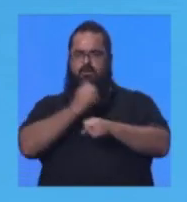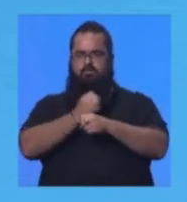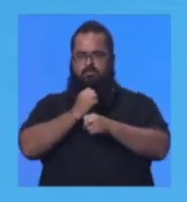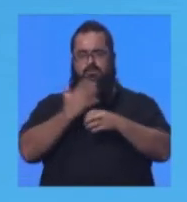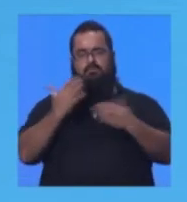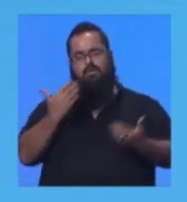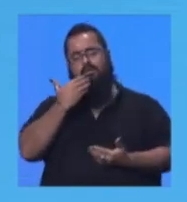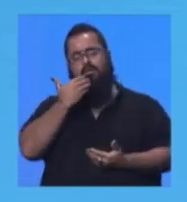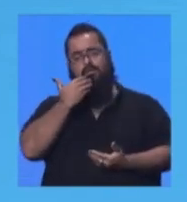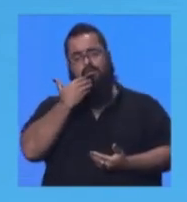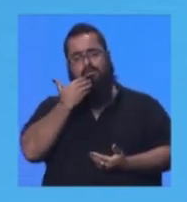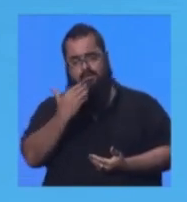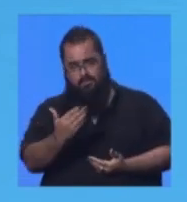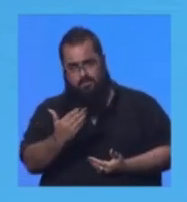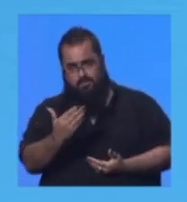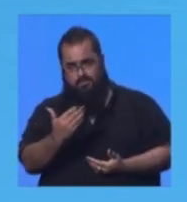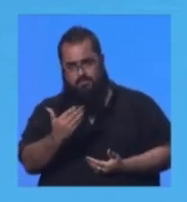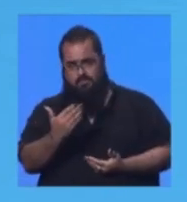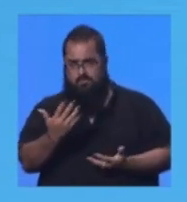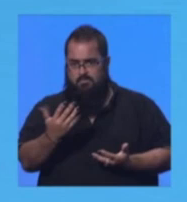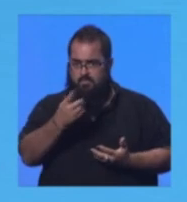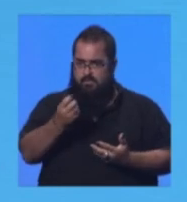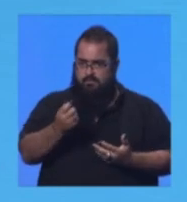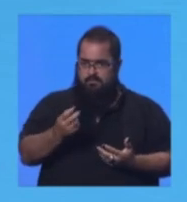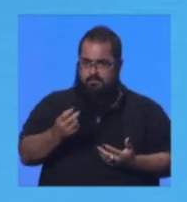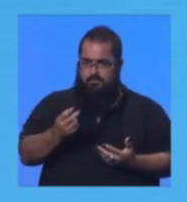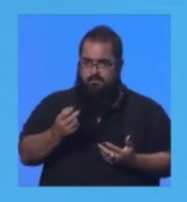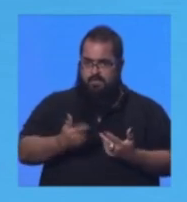thank you, and unless you had a second